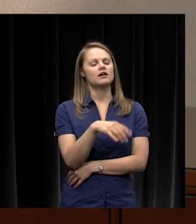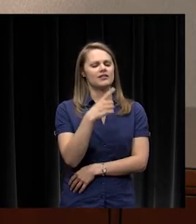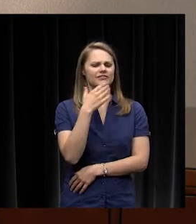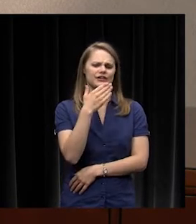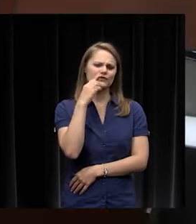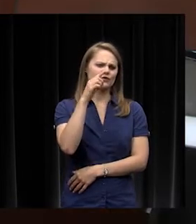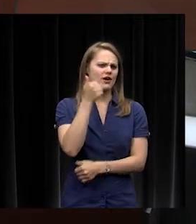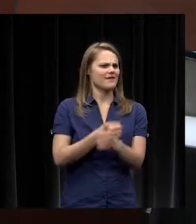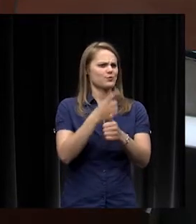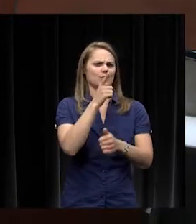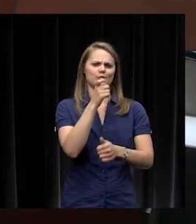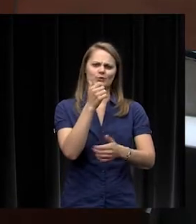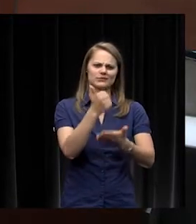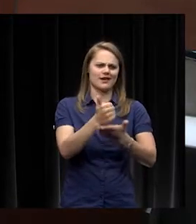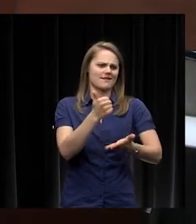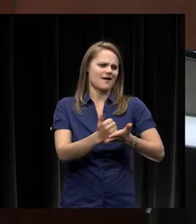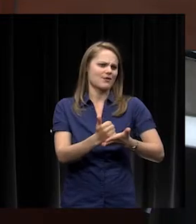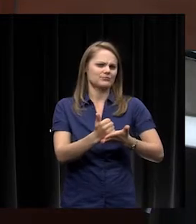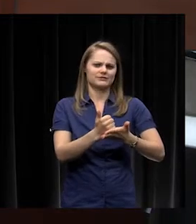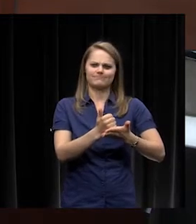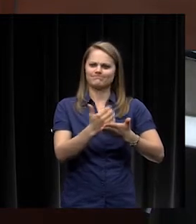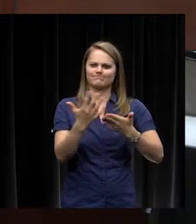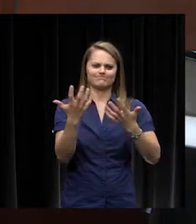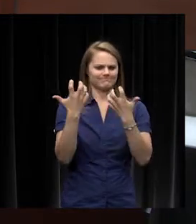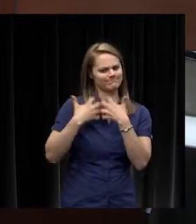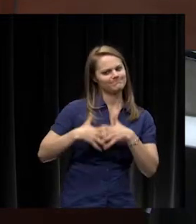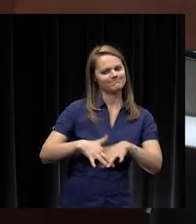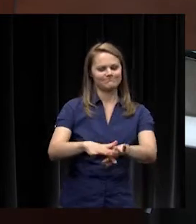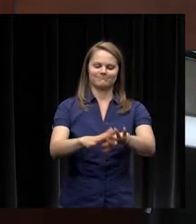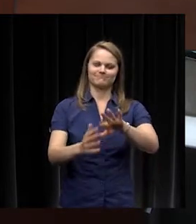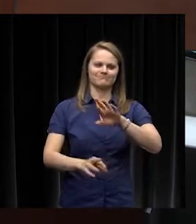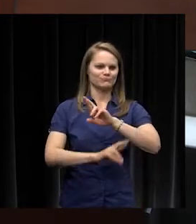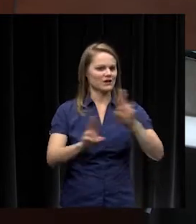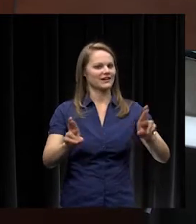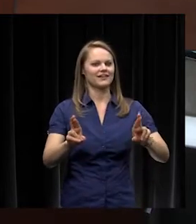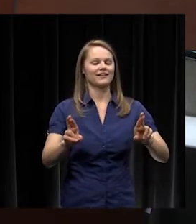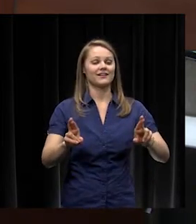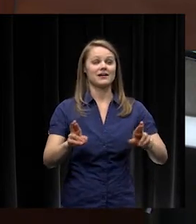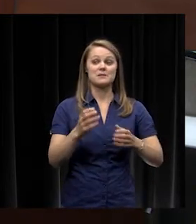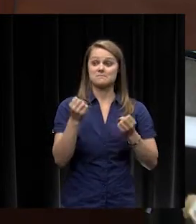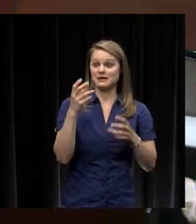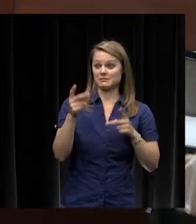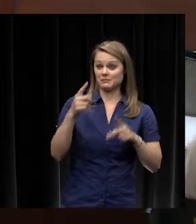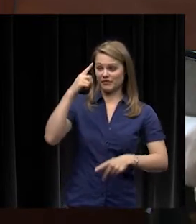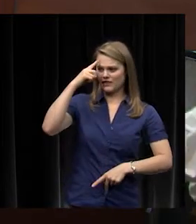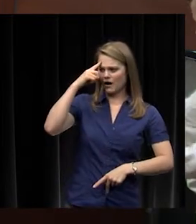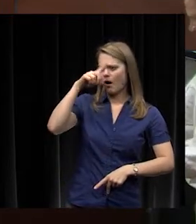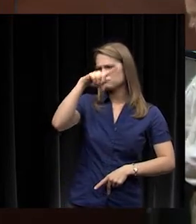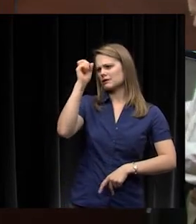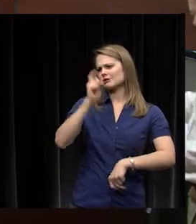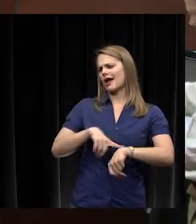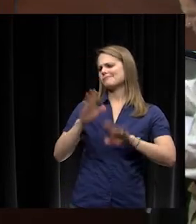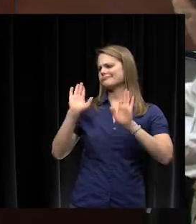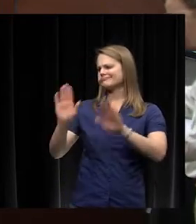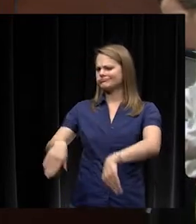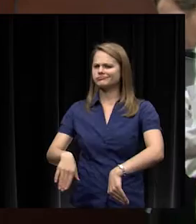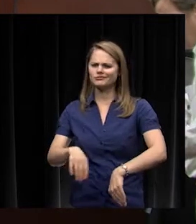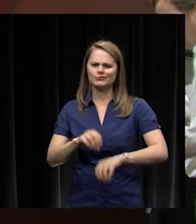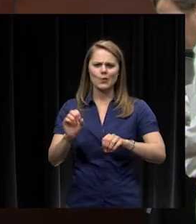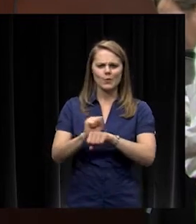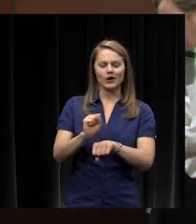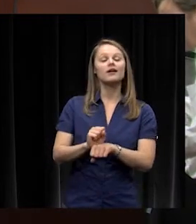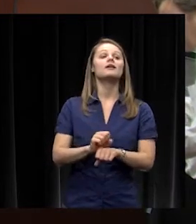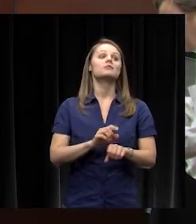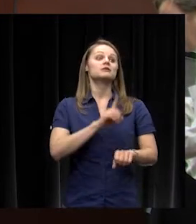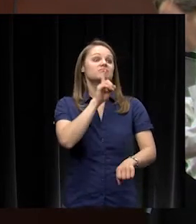It's amazing. A lot of people don't really realize how much activities happen throughout the summer to get ready to go for this. This is like getting ready for the